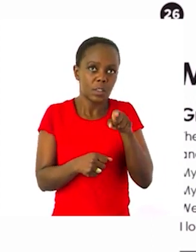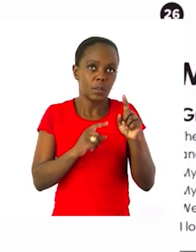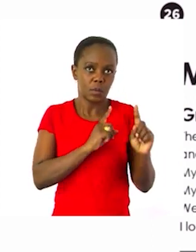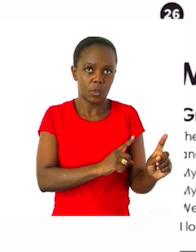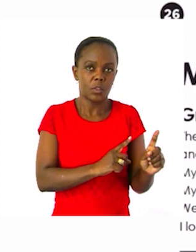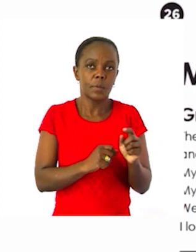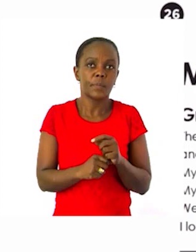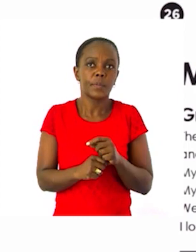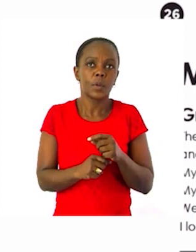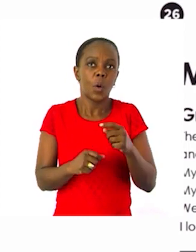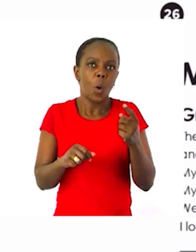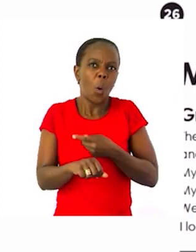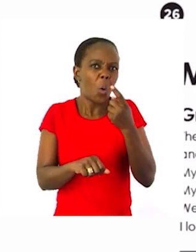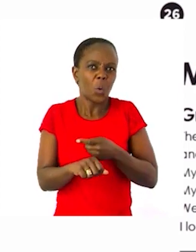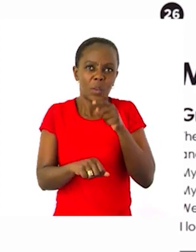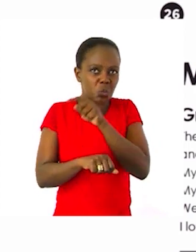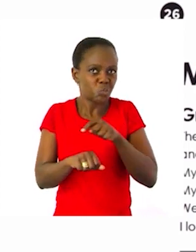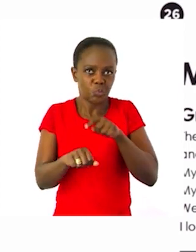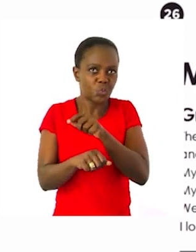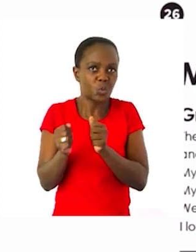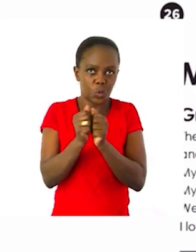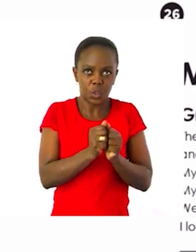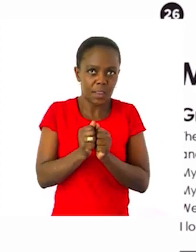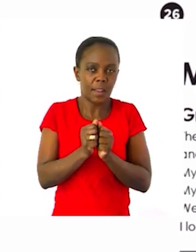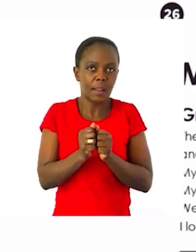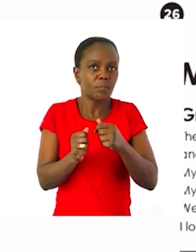teacher. We always go shopping together. I love my family.